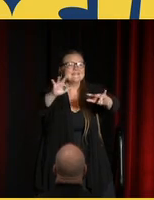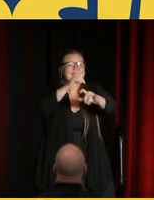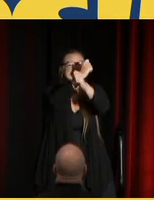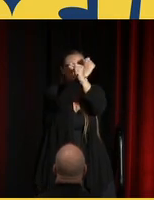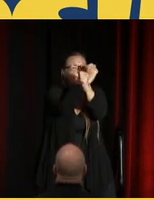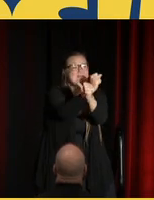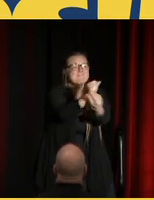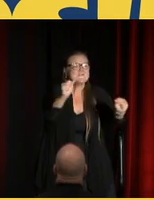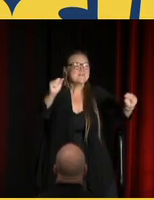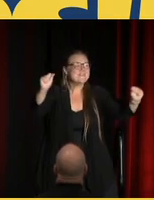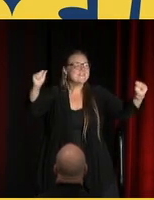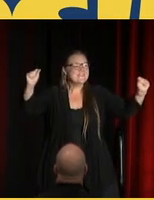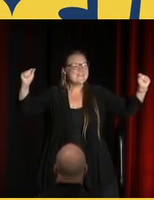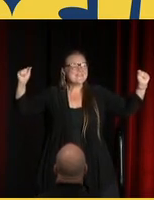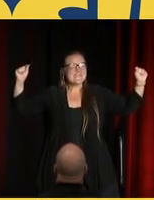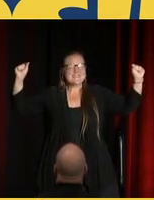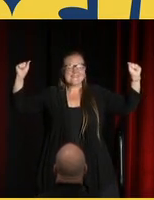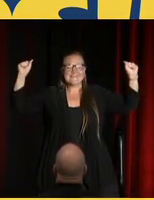land of the